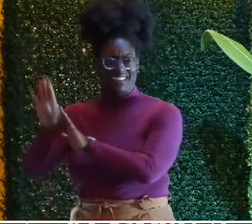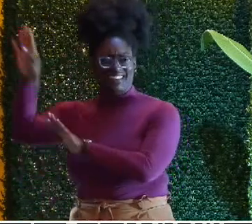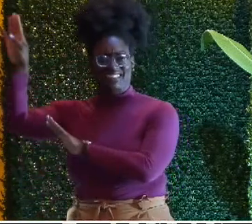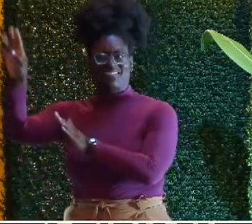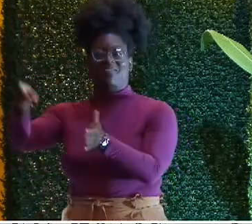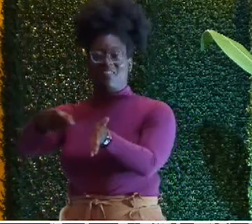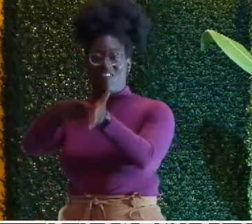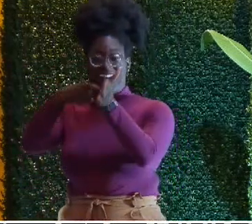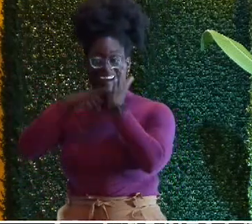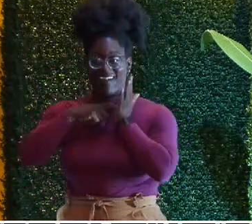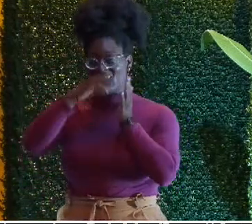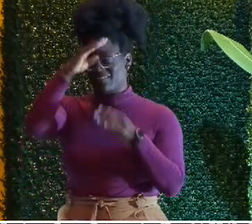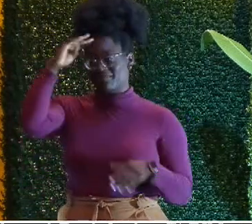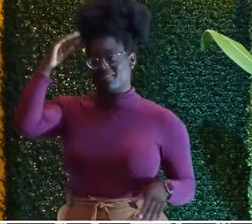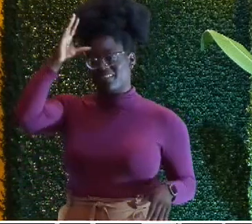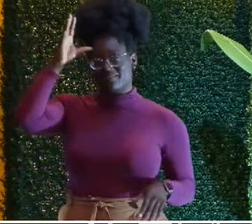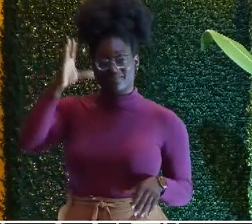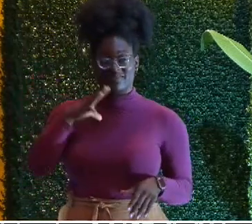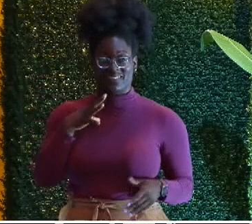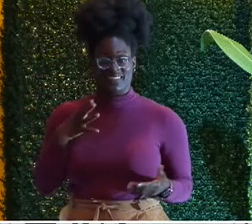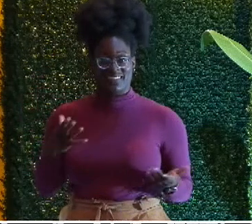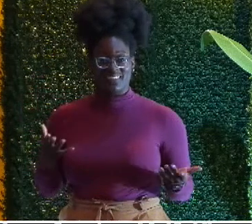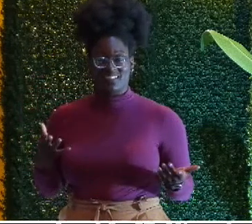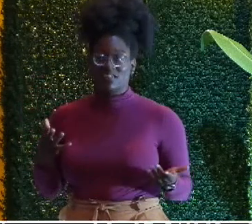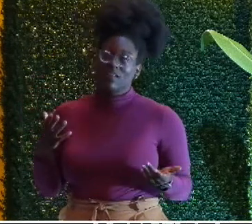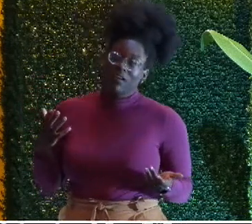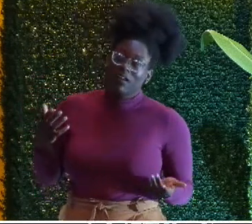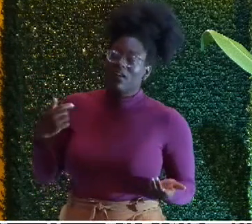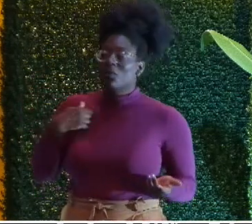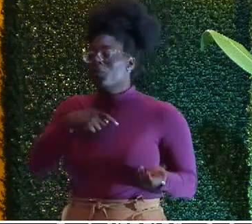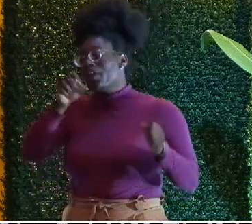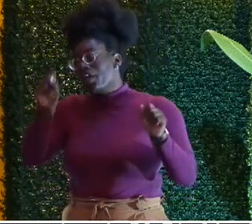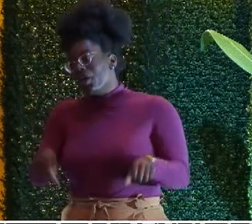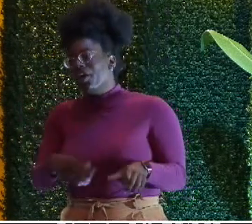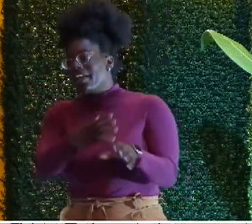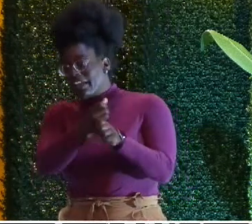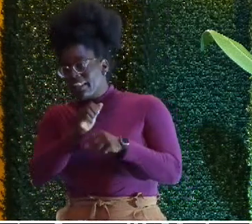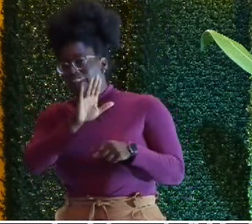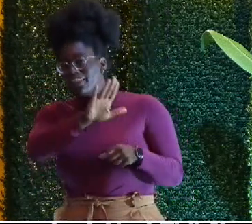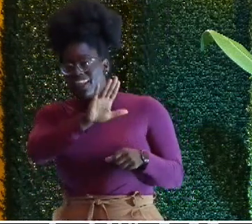We're just not, you know what I mean? I mean, we can get their sperm and do a few things and whatever, but you know.